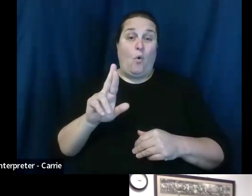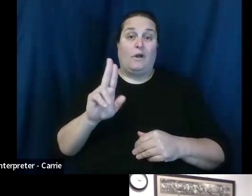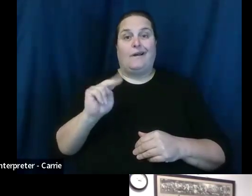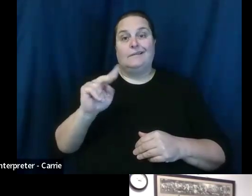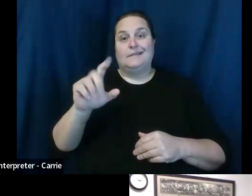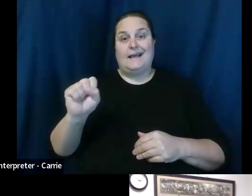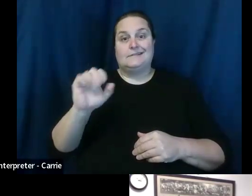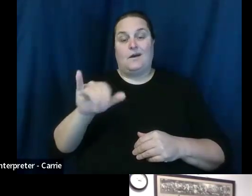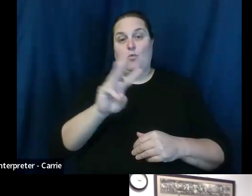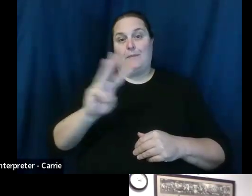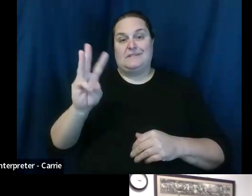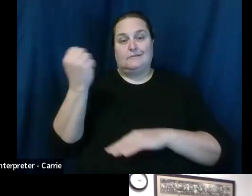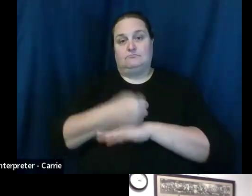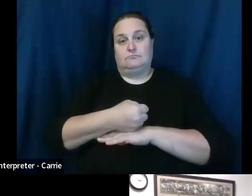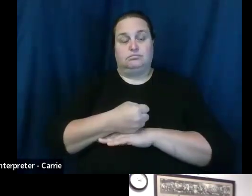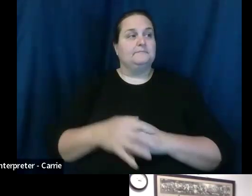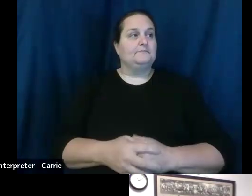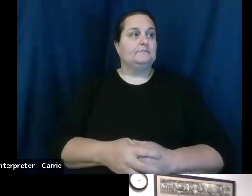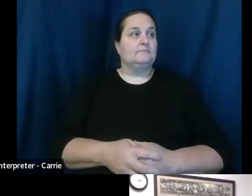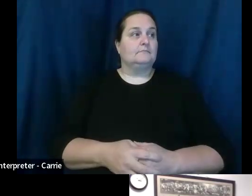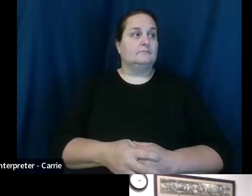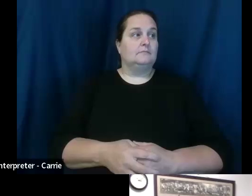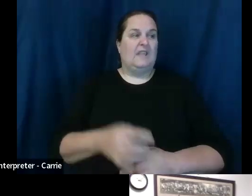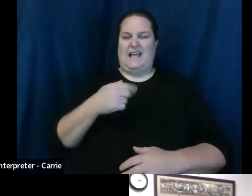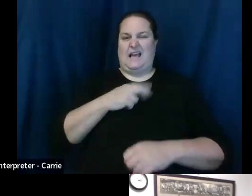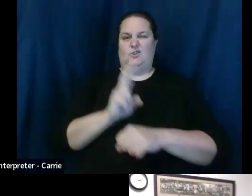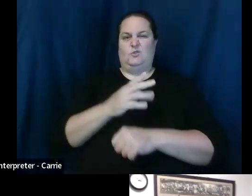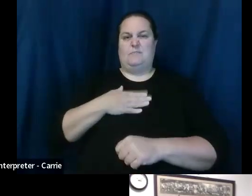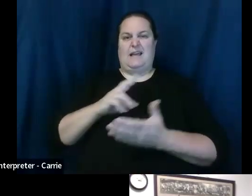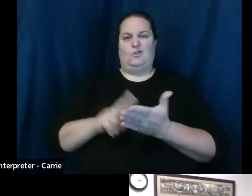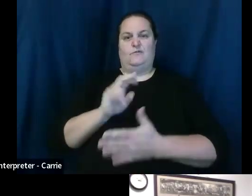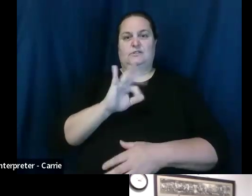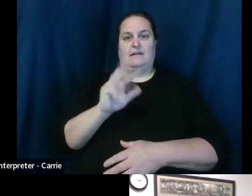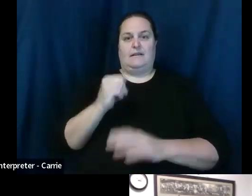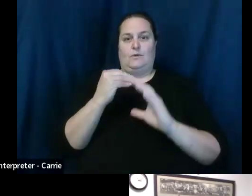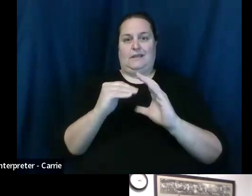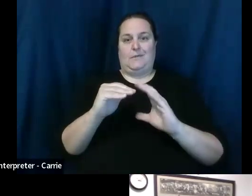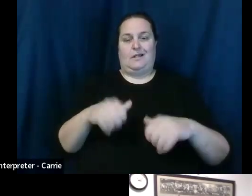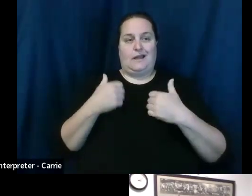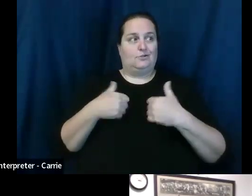So for me, I'm going to put in my University of Iowa email address,